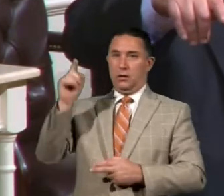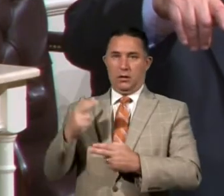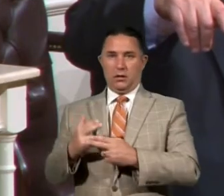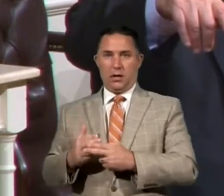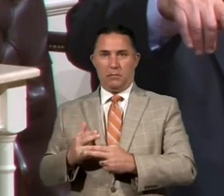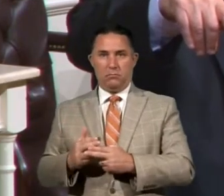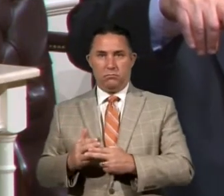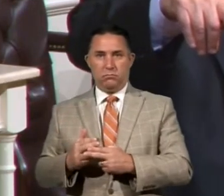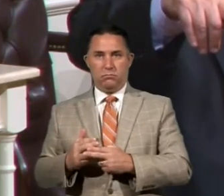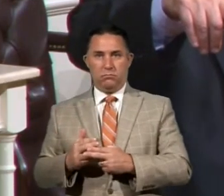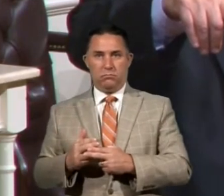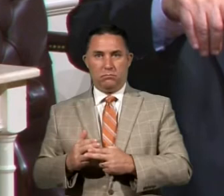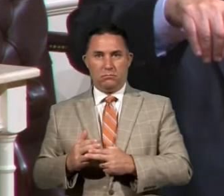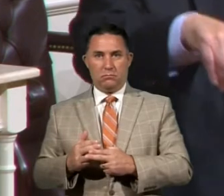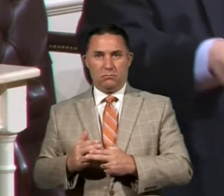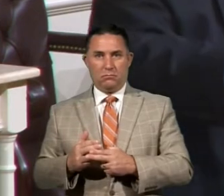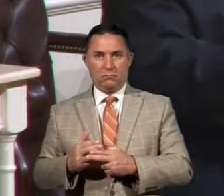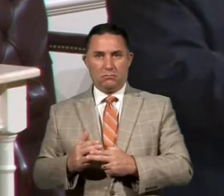name.